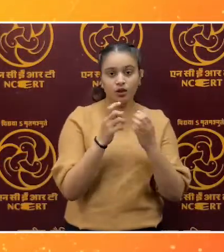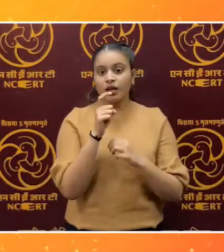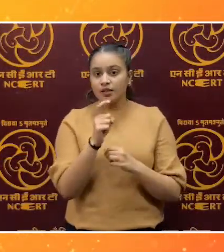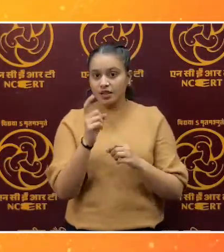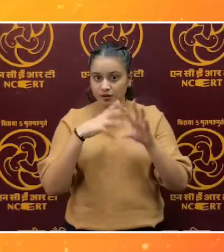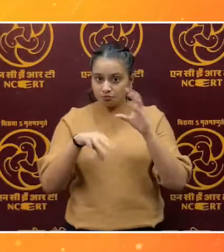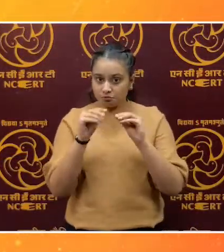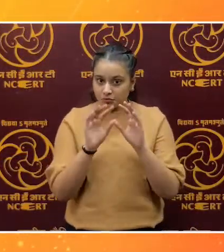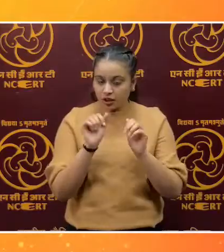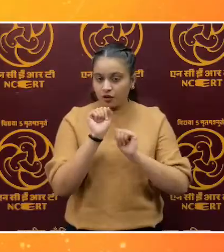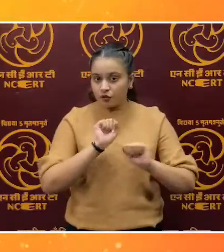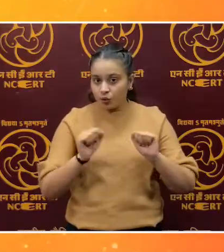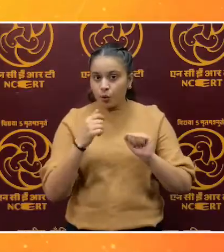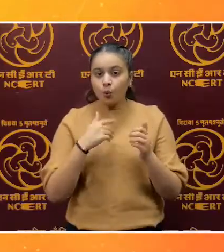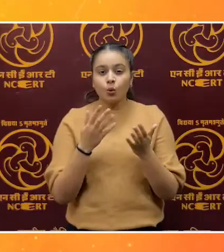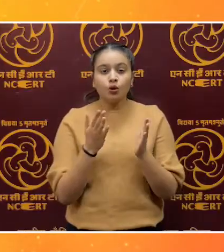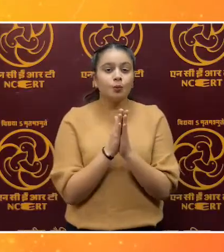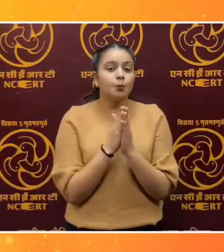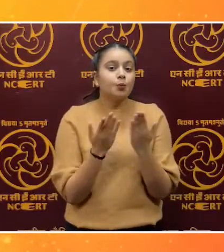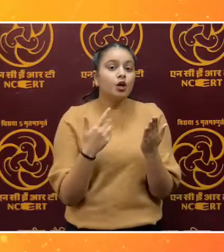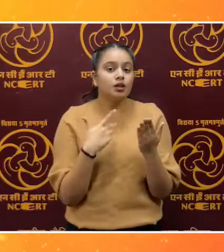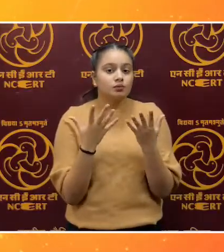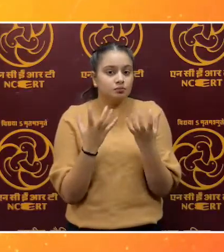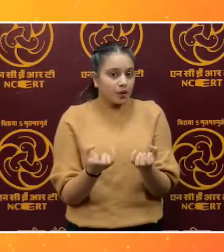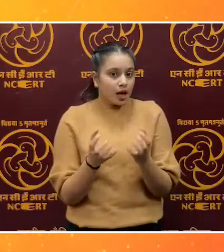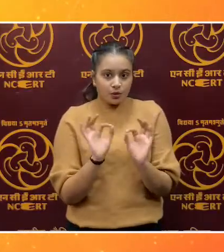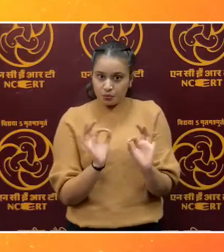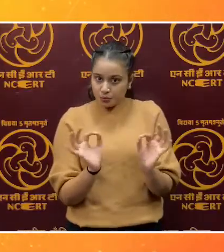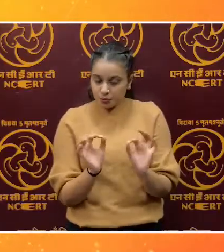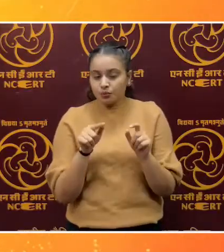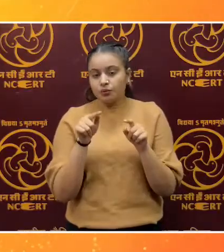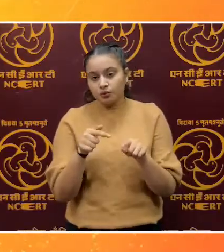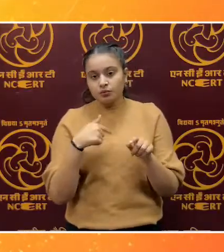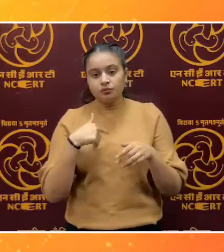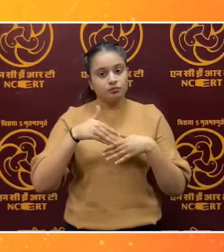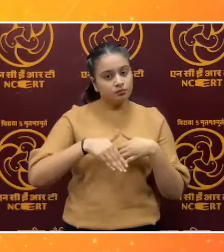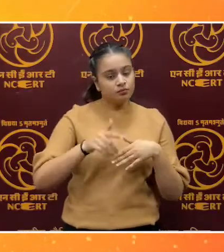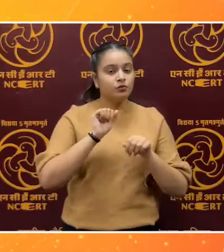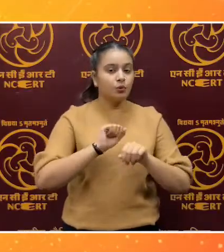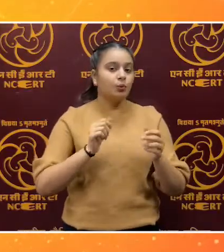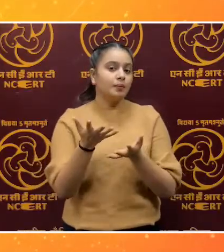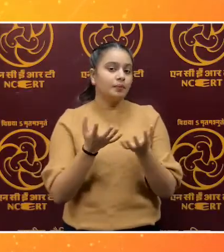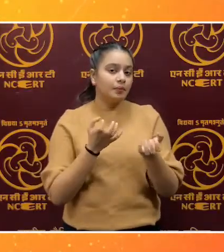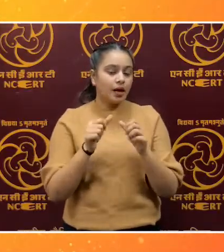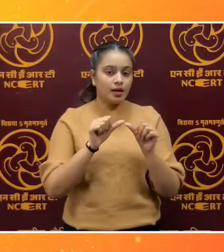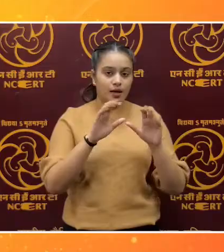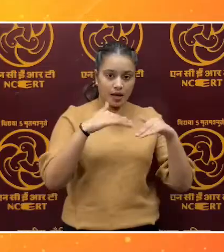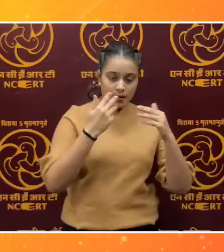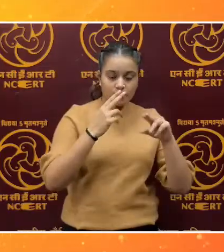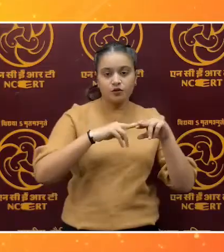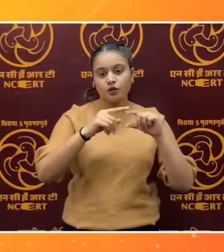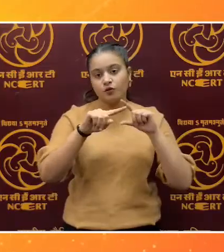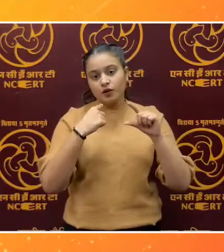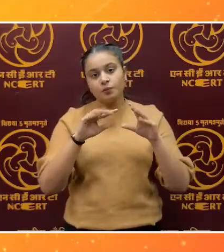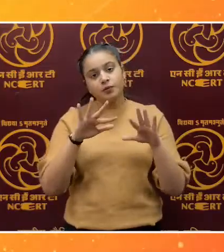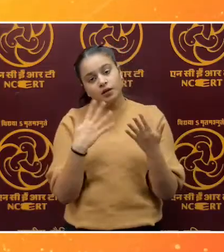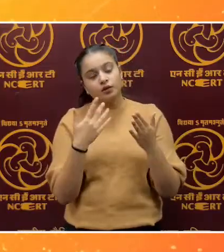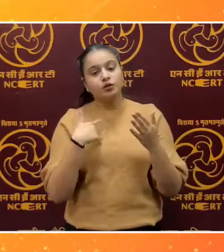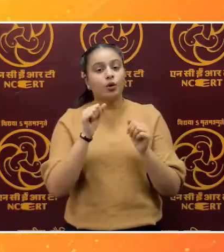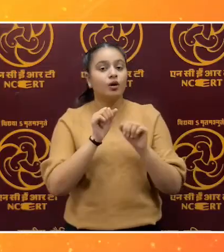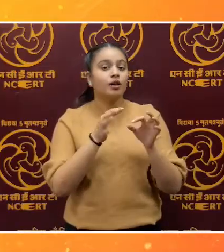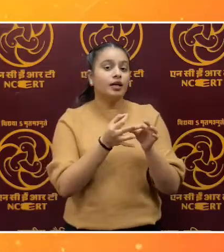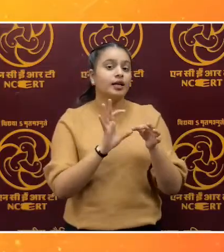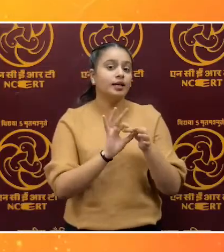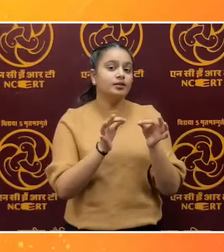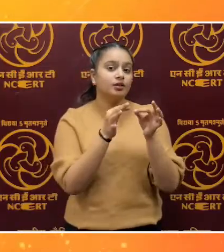7, if you have not purchased your textbooks for now, please go ahead and buy them from either Amazon, Flipkart or even